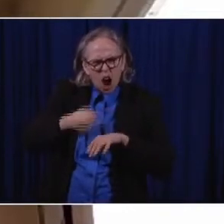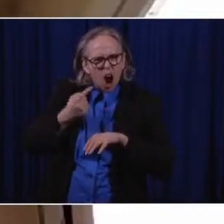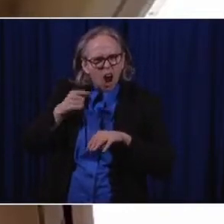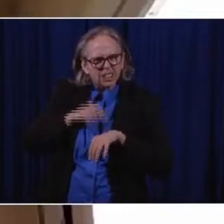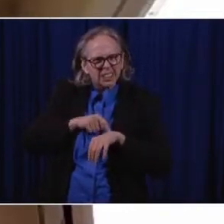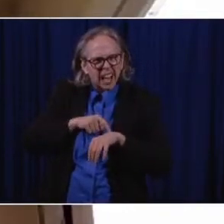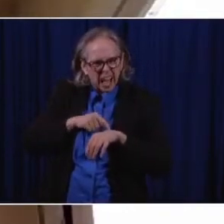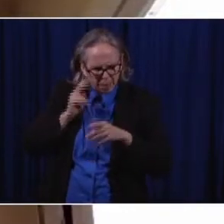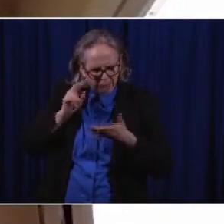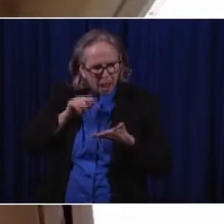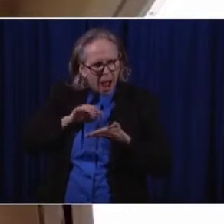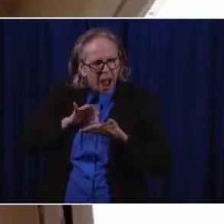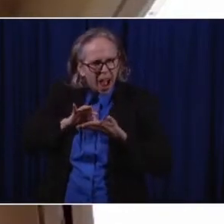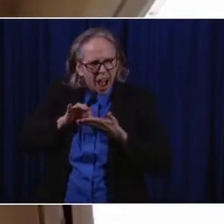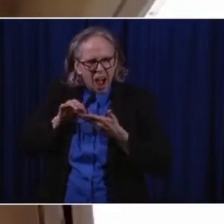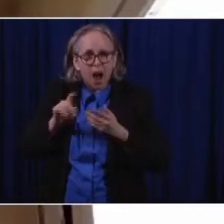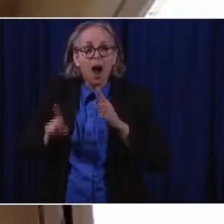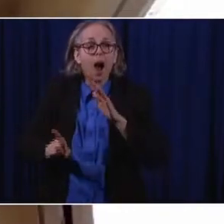with your infectivity.